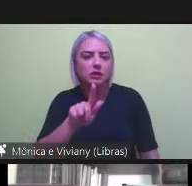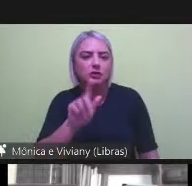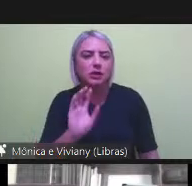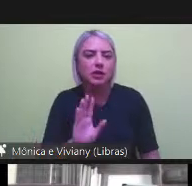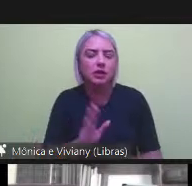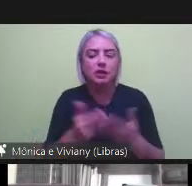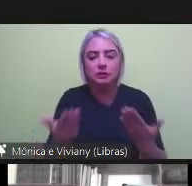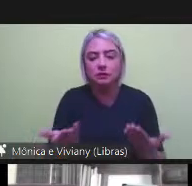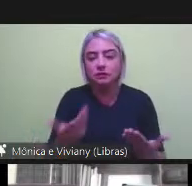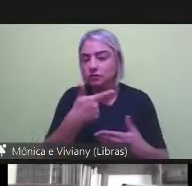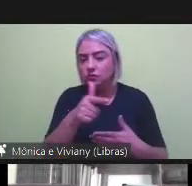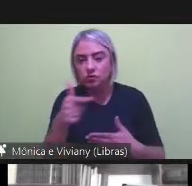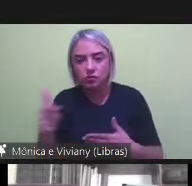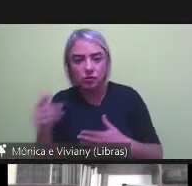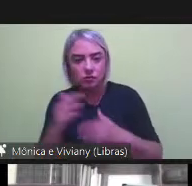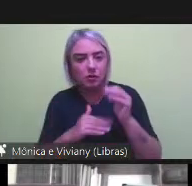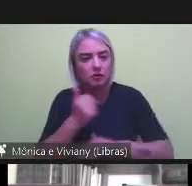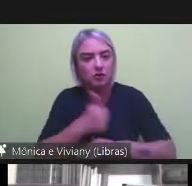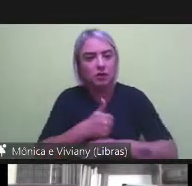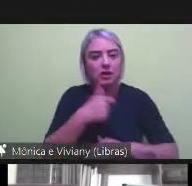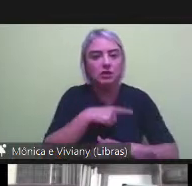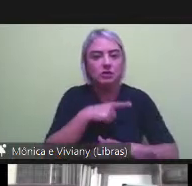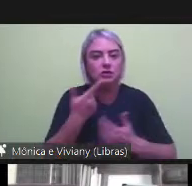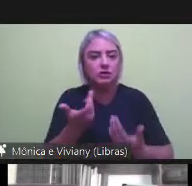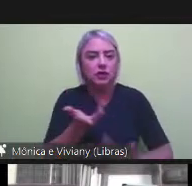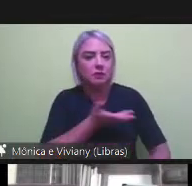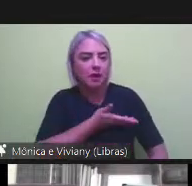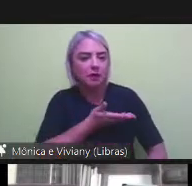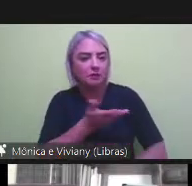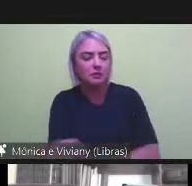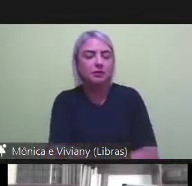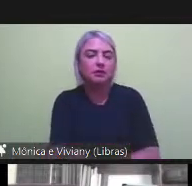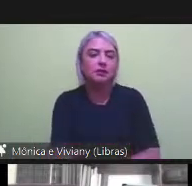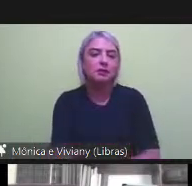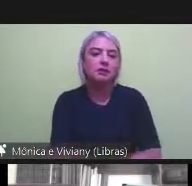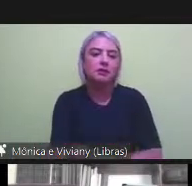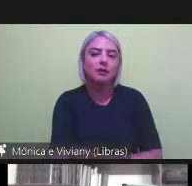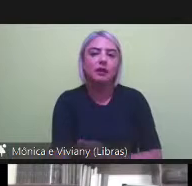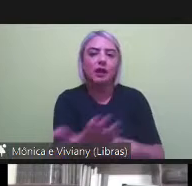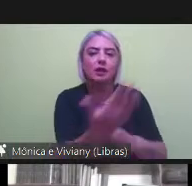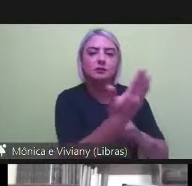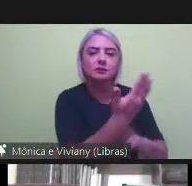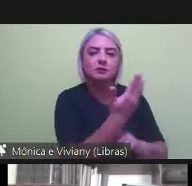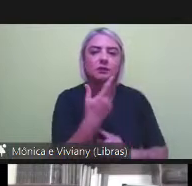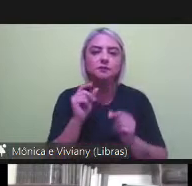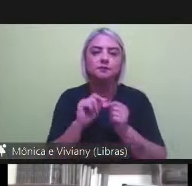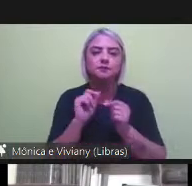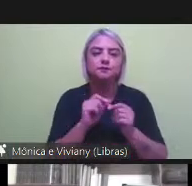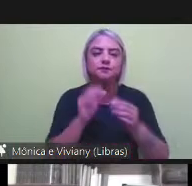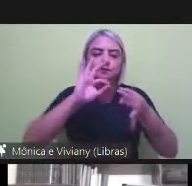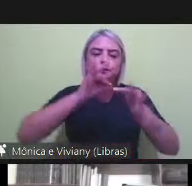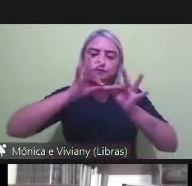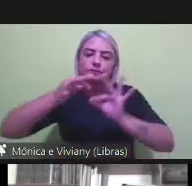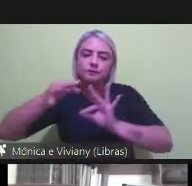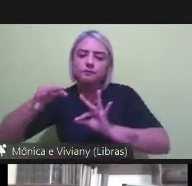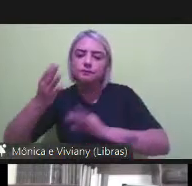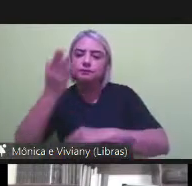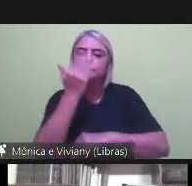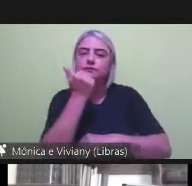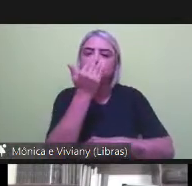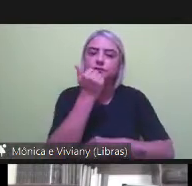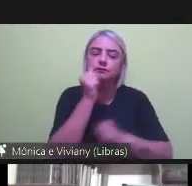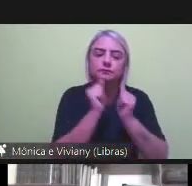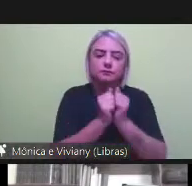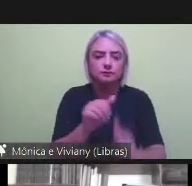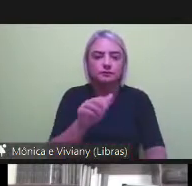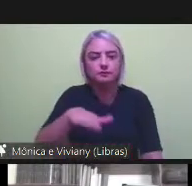acceptance. And this place, these facilities, they were basically, they